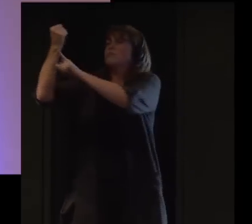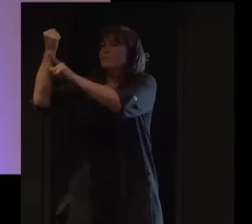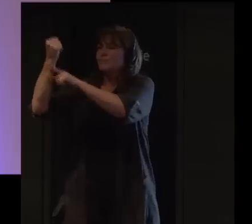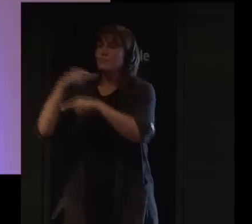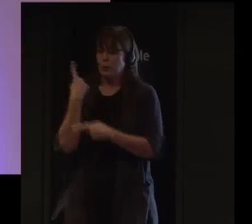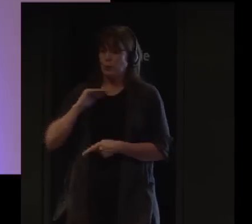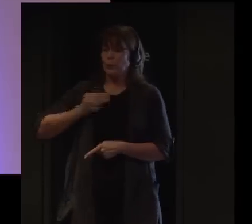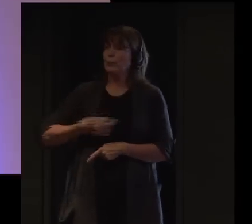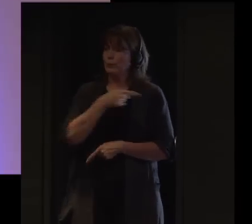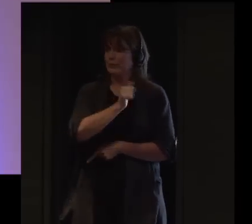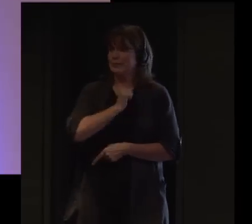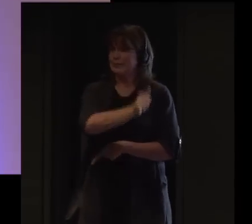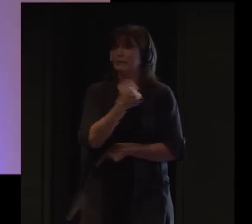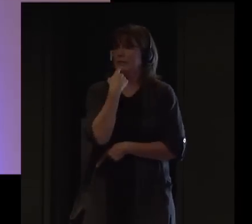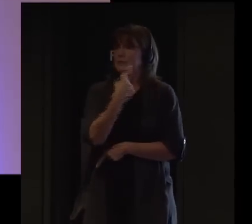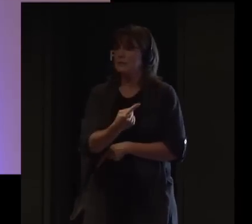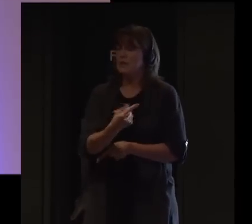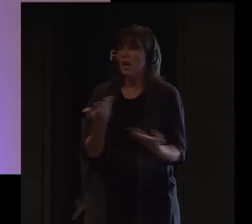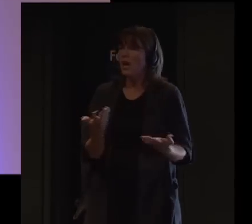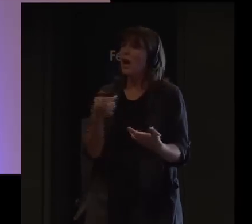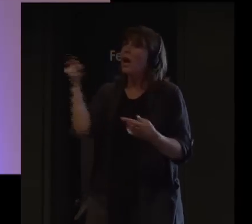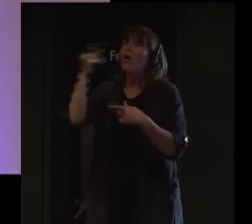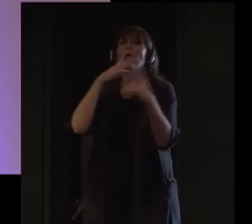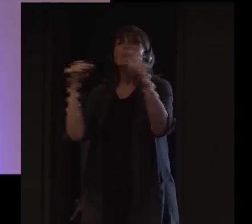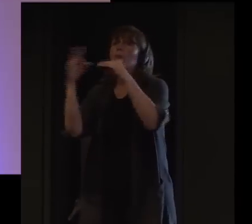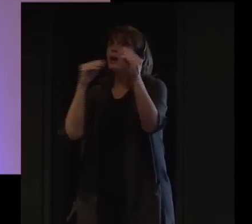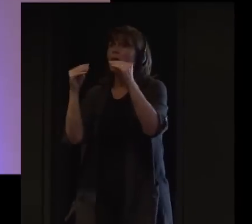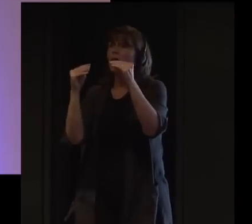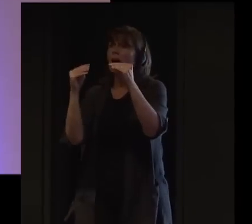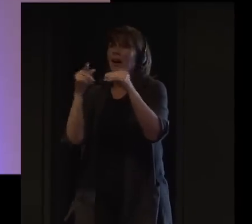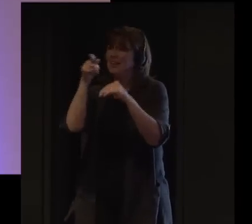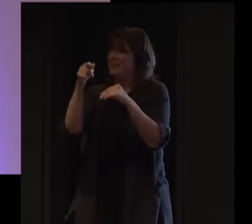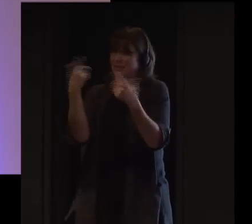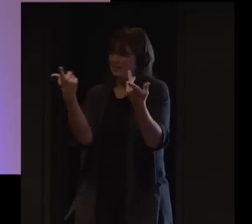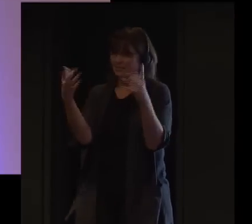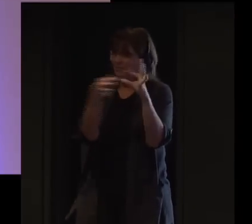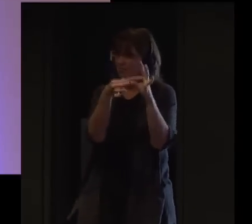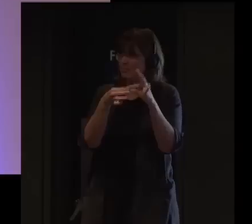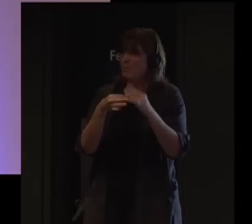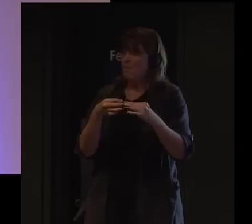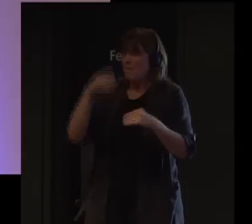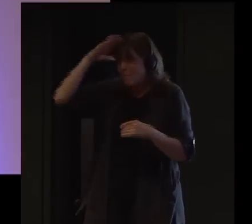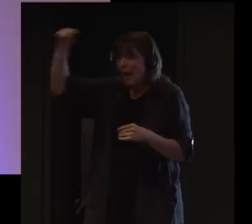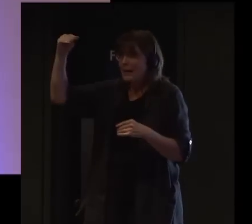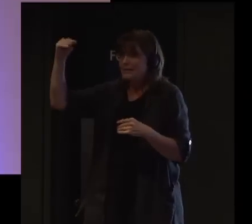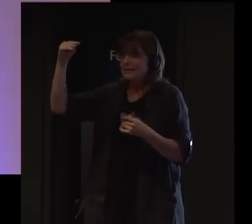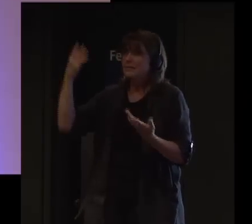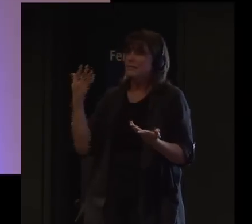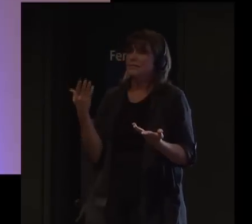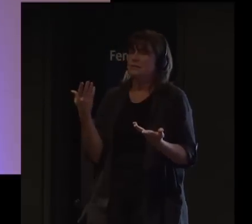workshop, she said, but what you talk about concerns mostly men. And this is not, I mean, we